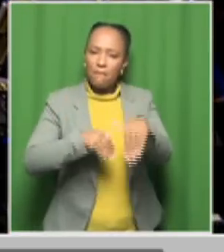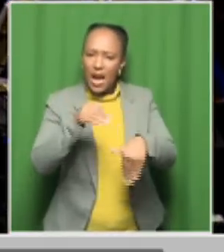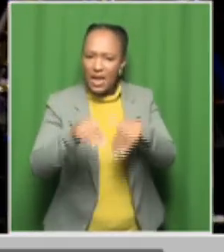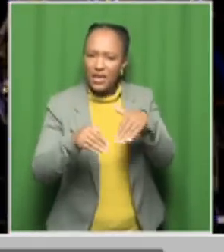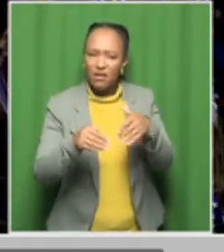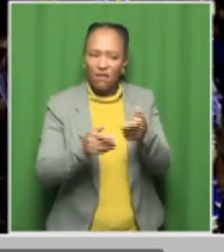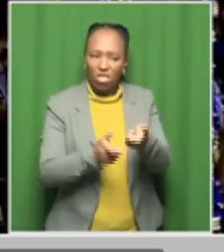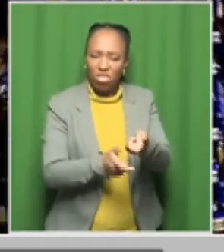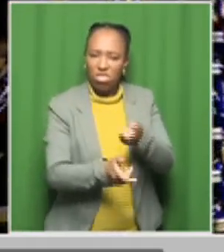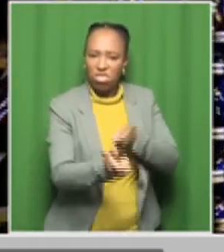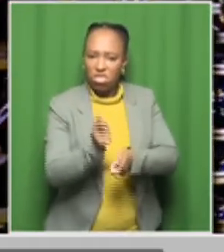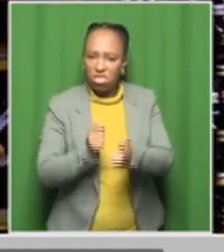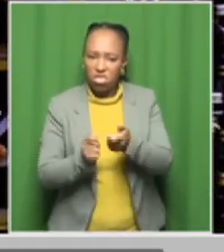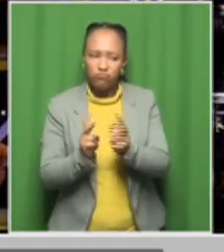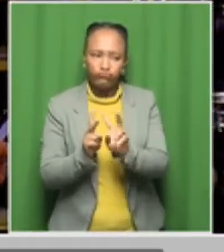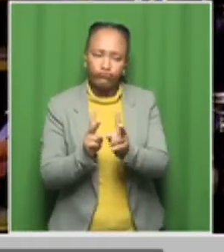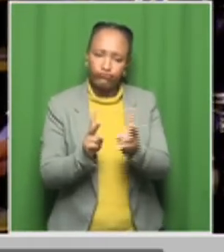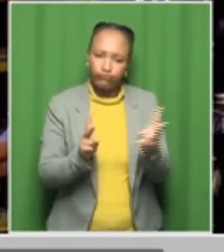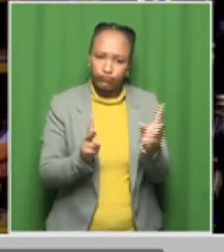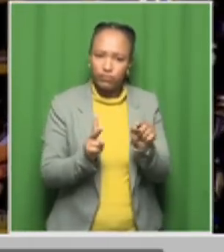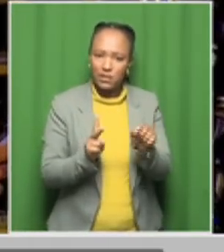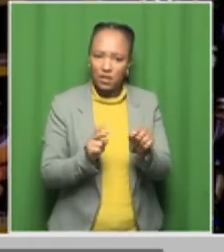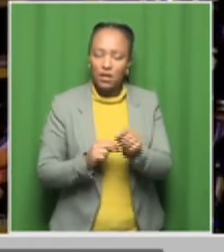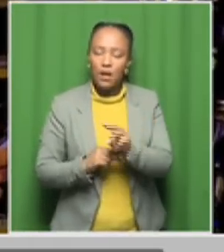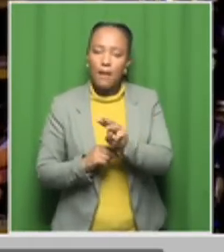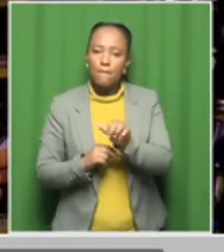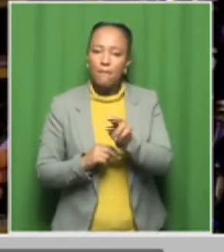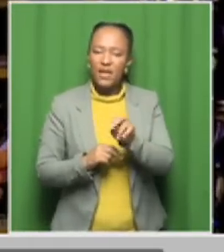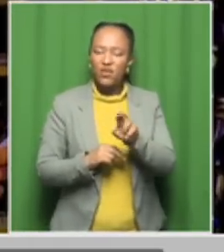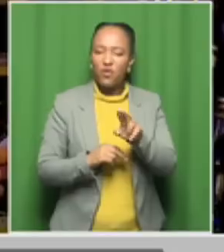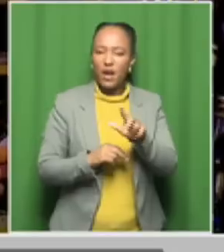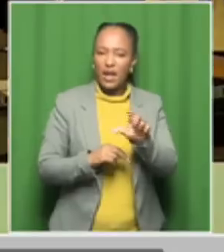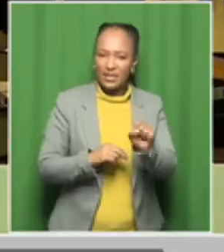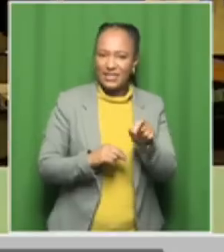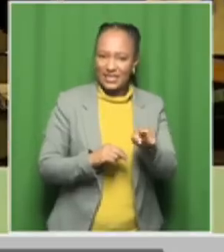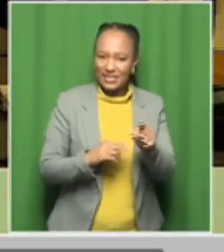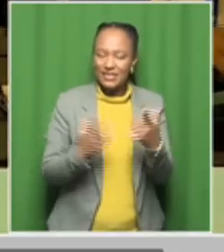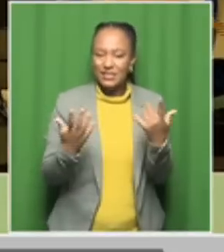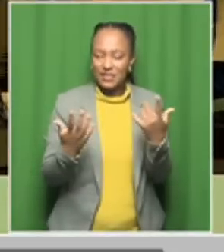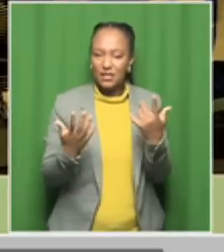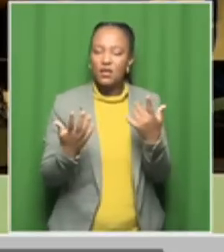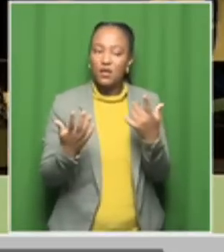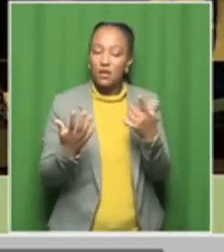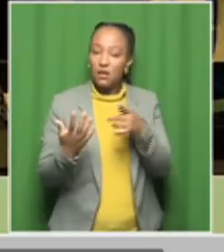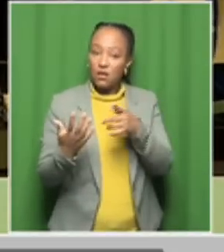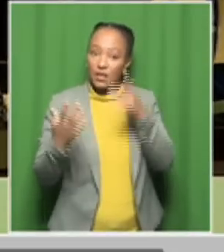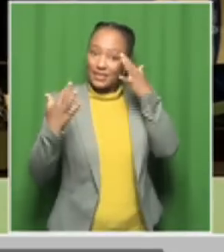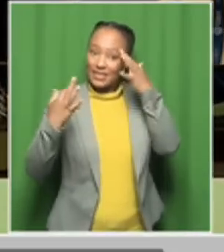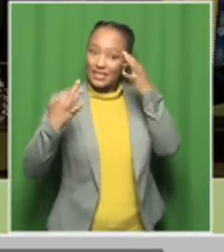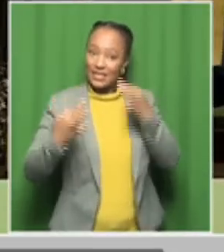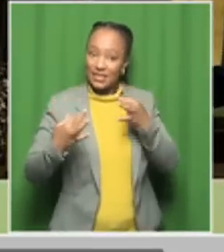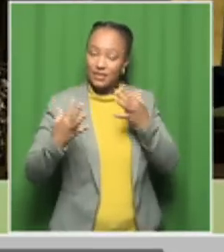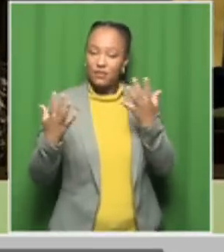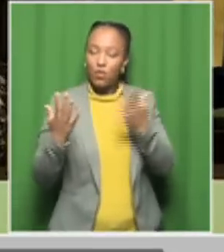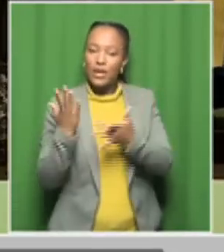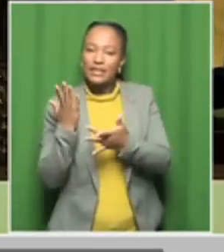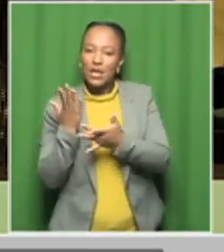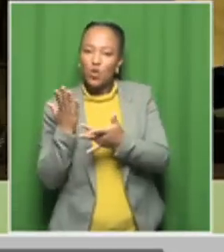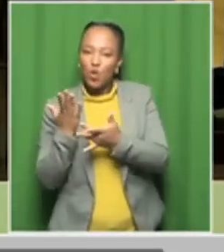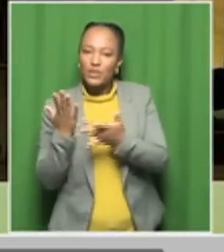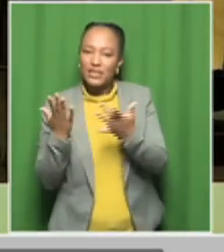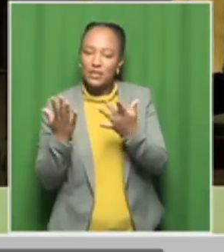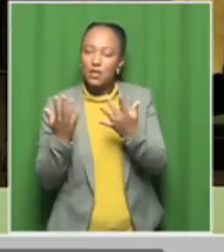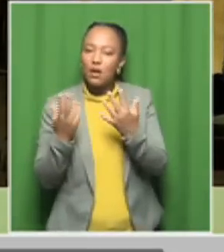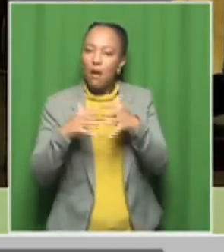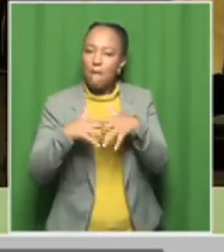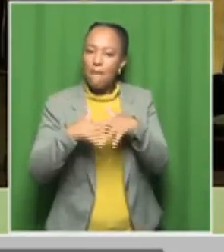big scramble in the world for critical minerals to finance the transition to new technologies. So South